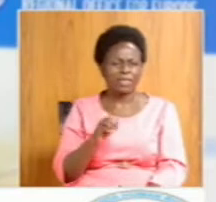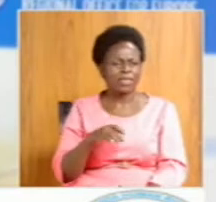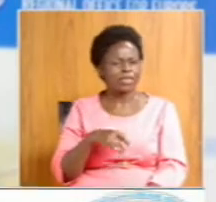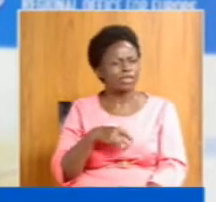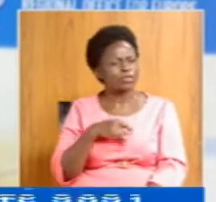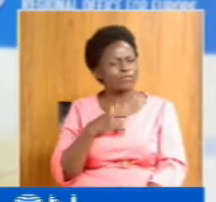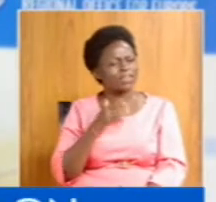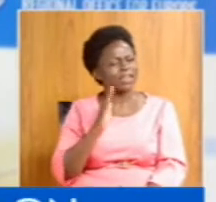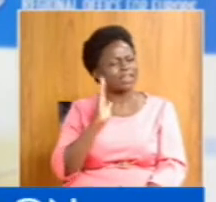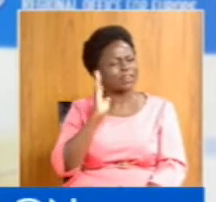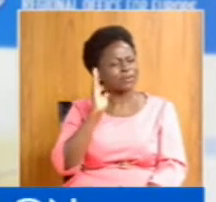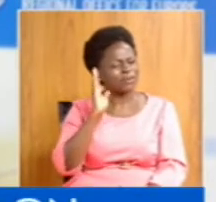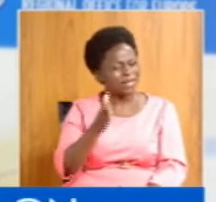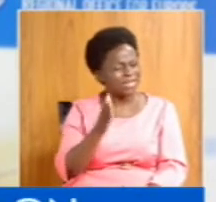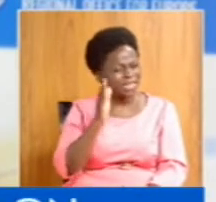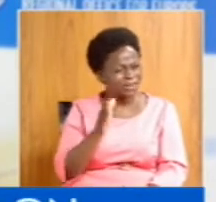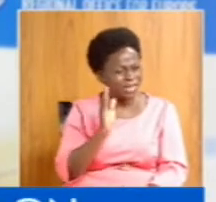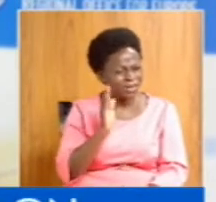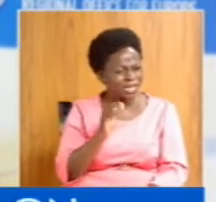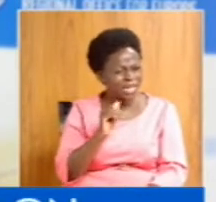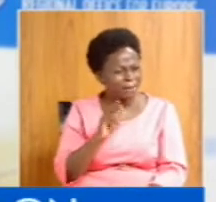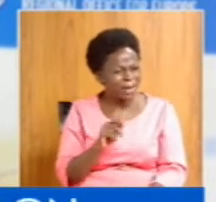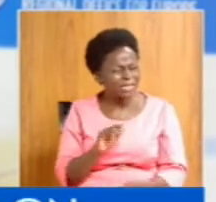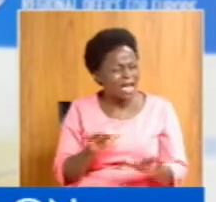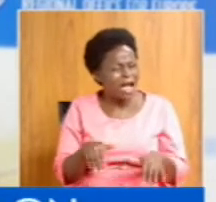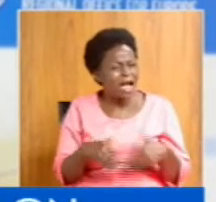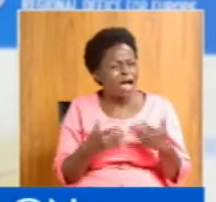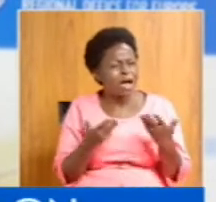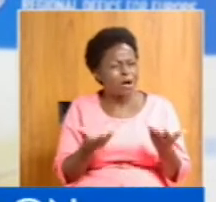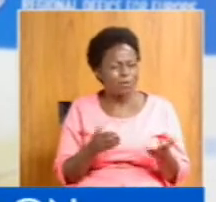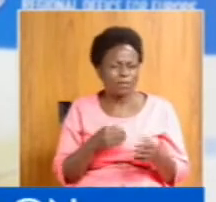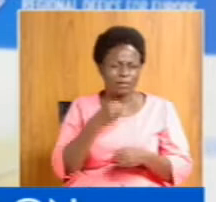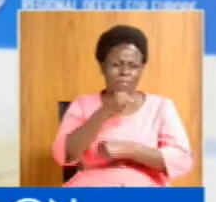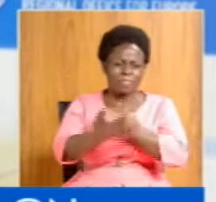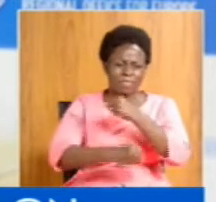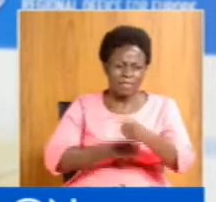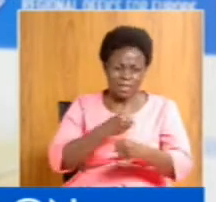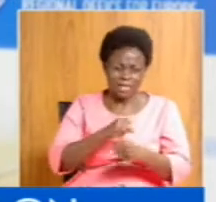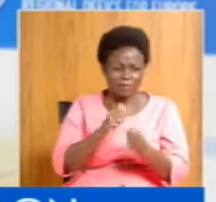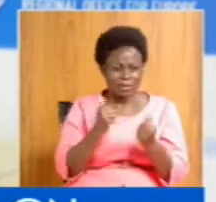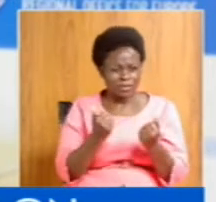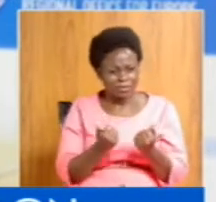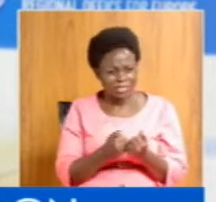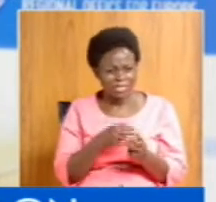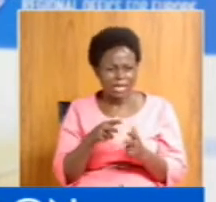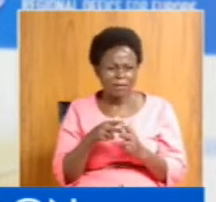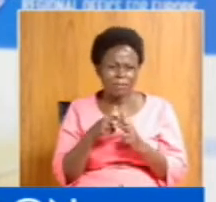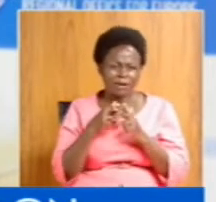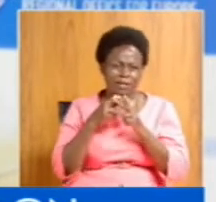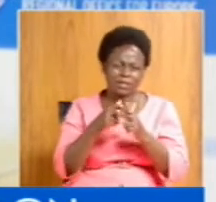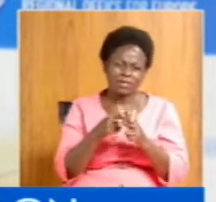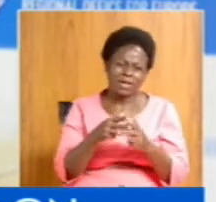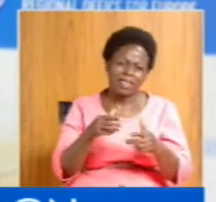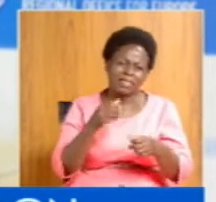impact between debt and these economic social rights like health and education but over the years there's been concerns about the debt and the